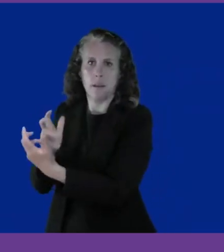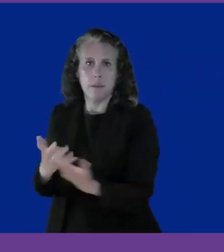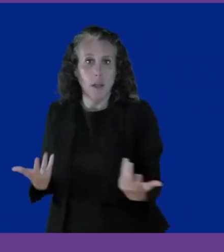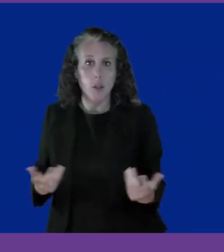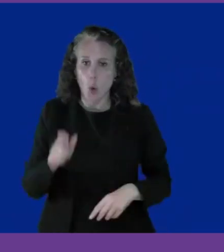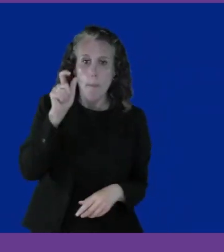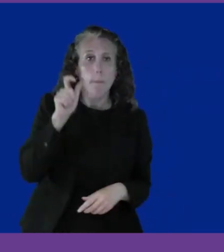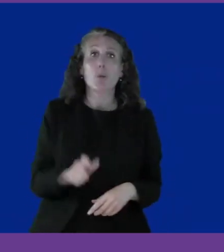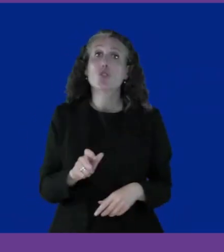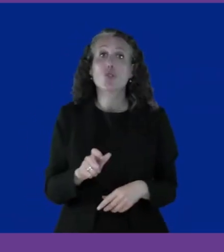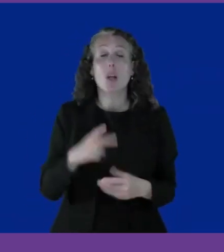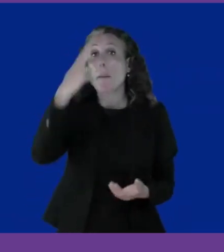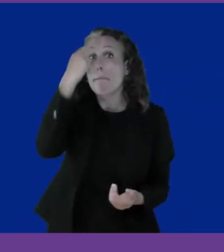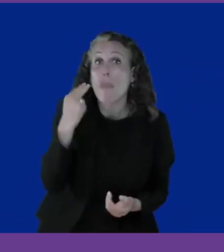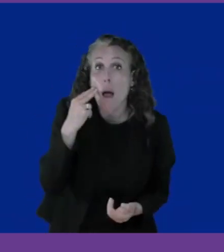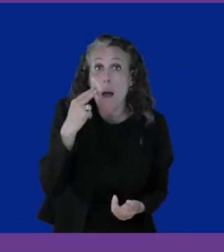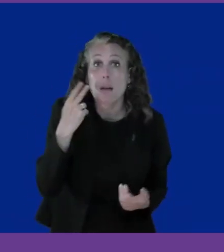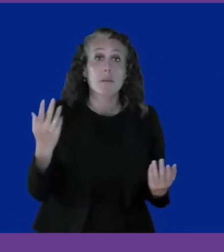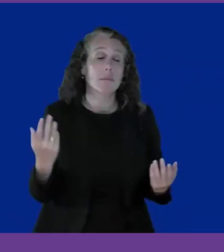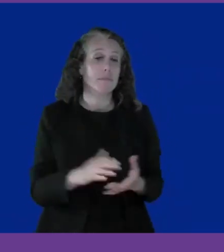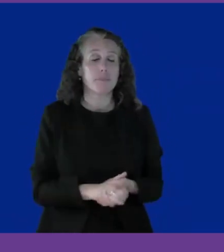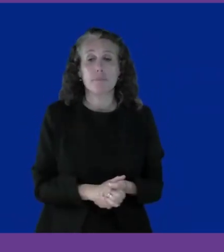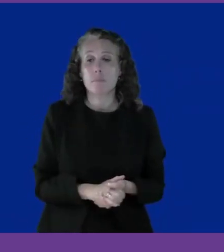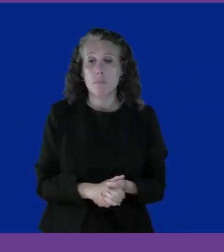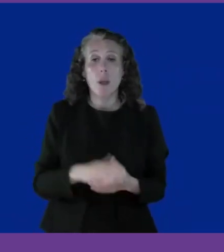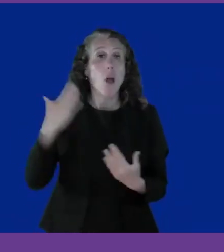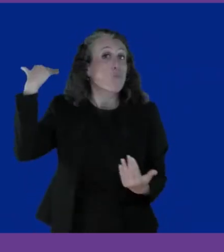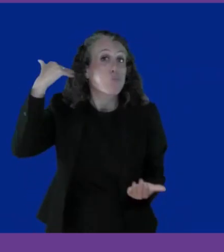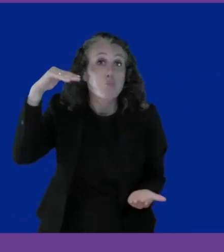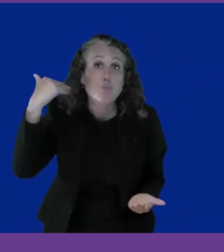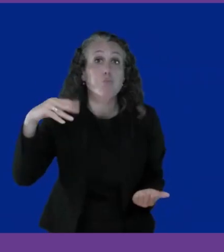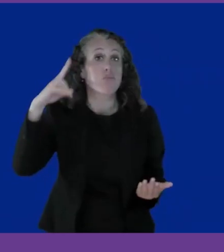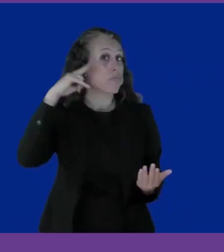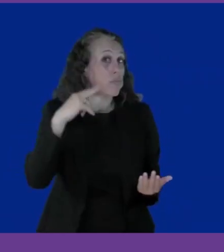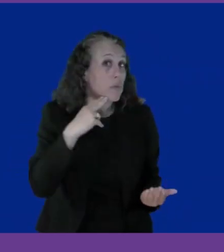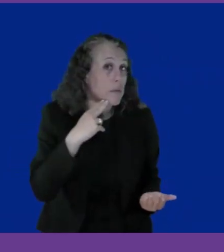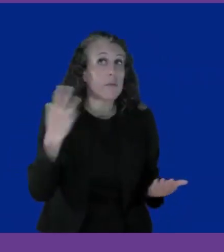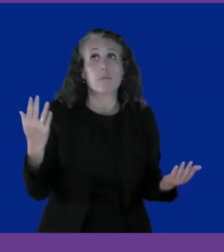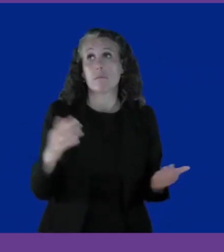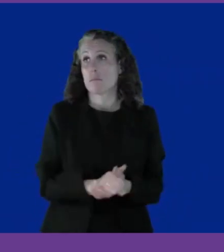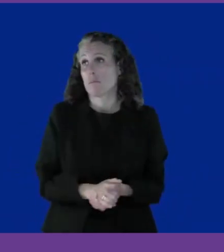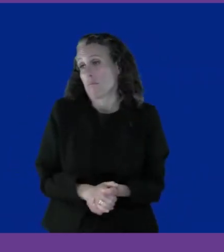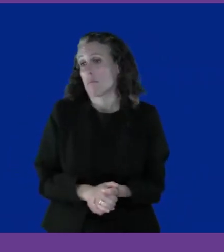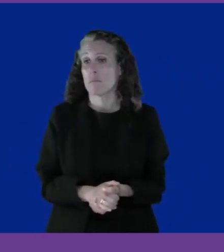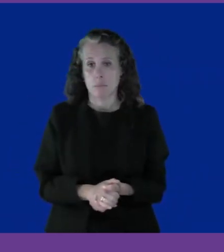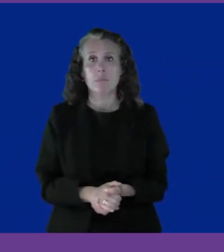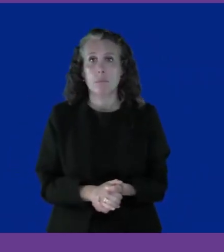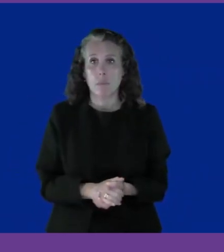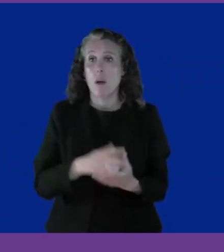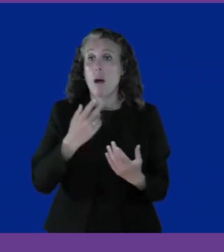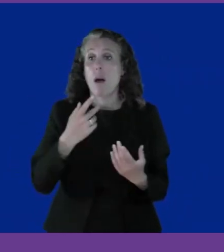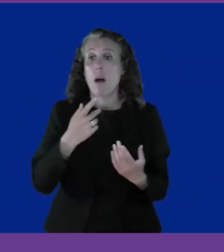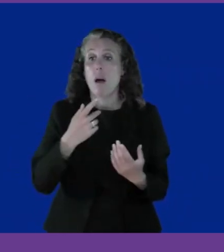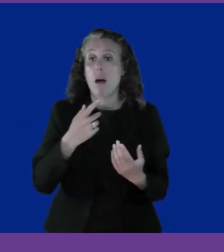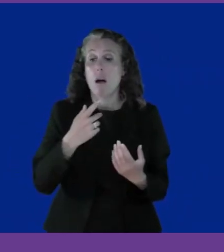who is blind or visually impaired, hard of hearing or deaf, with limited